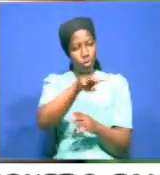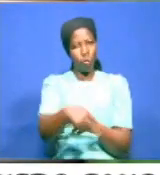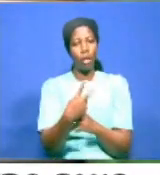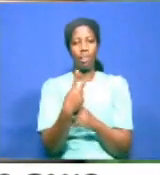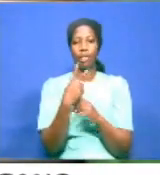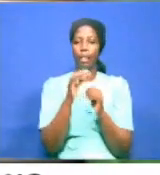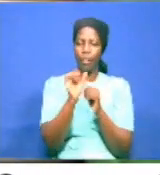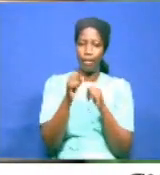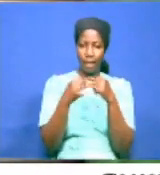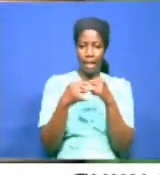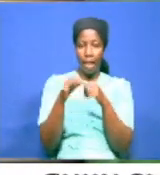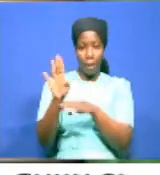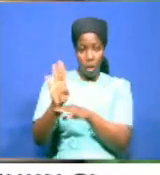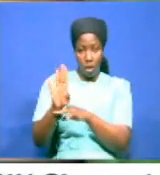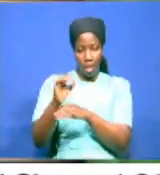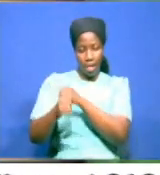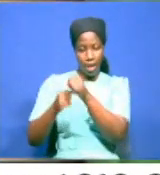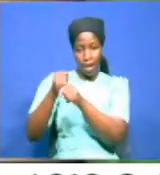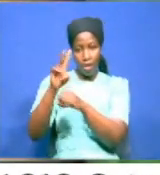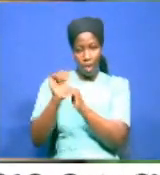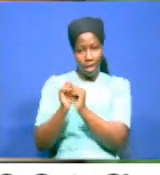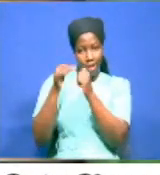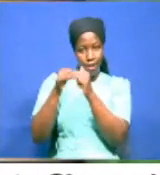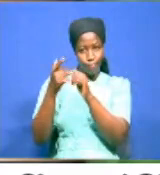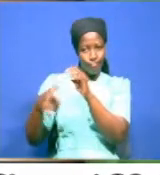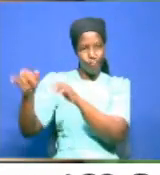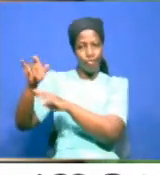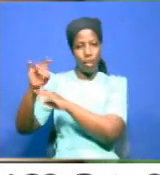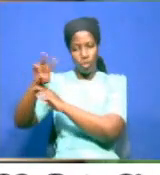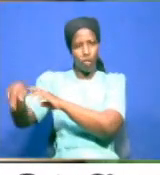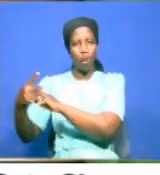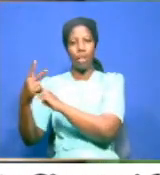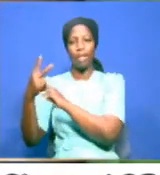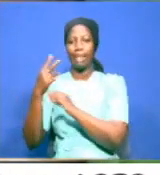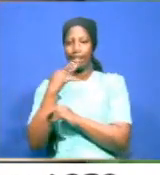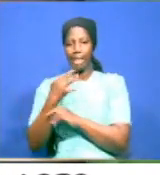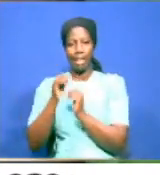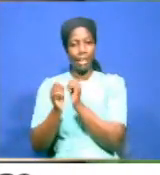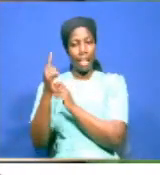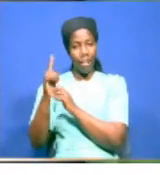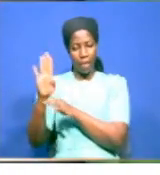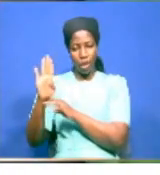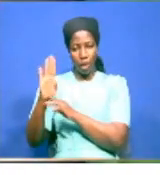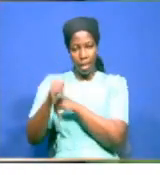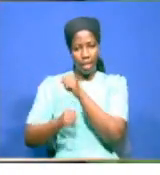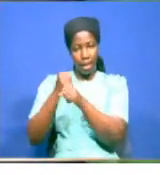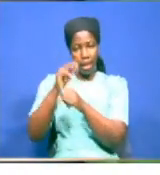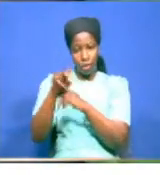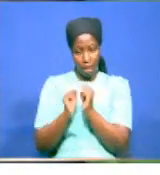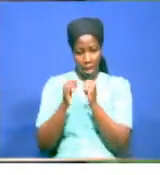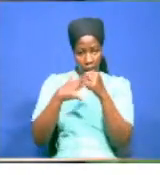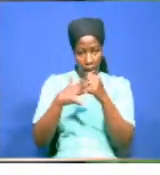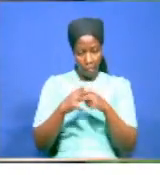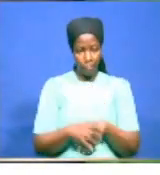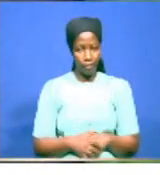2,058 billion in 2018 to Kenya shilling 2,311 billion in